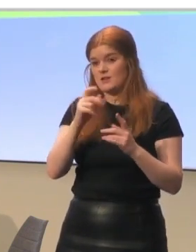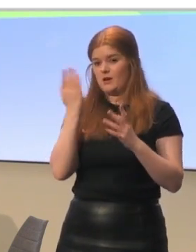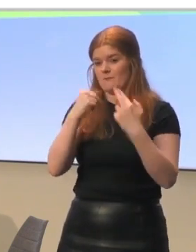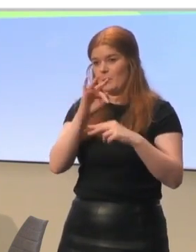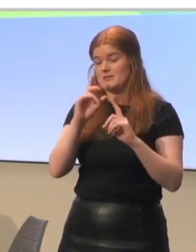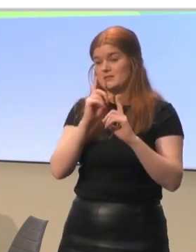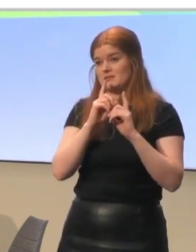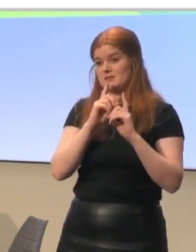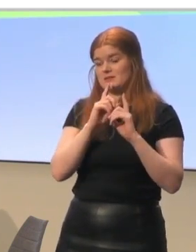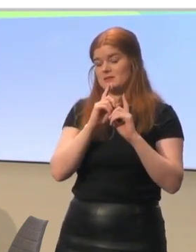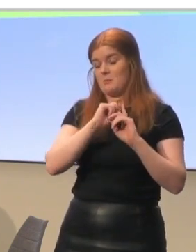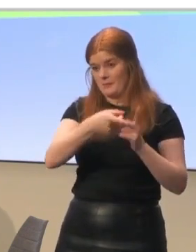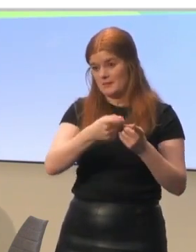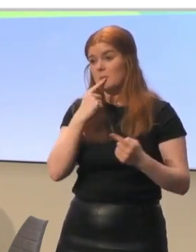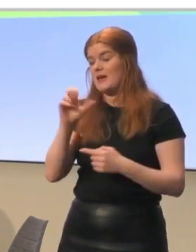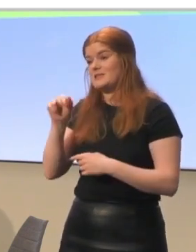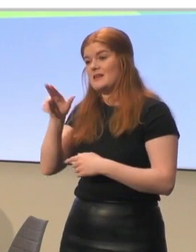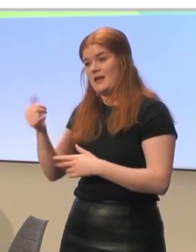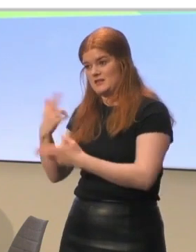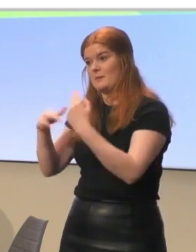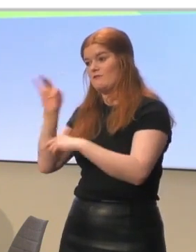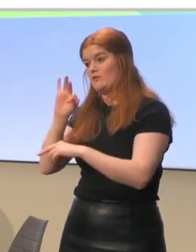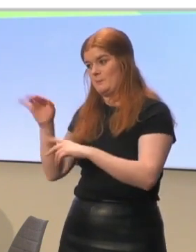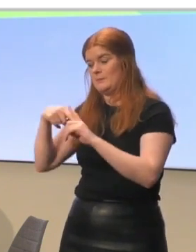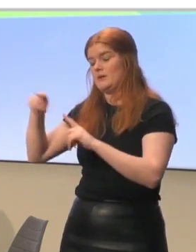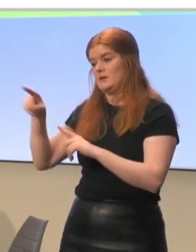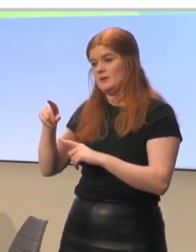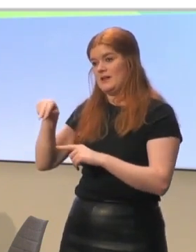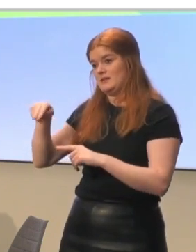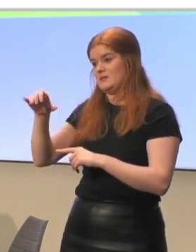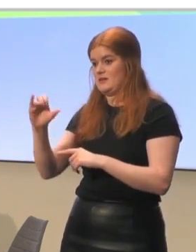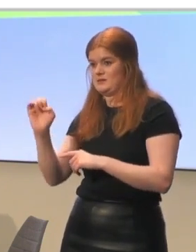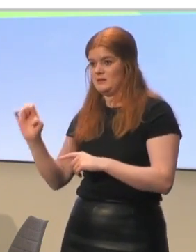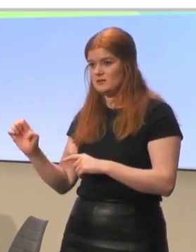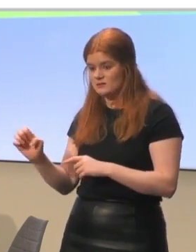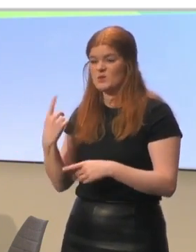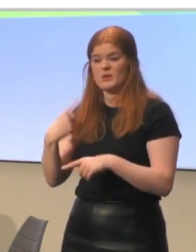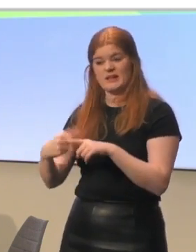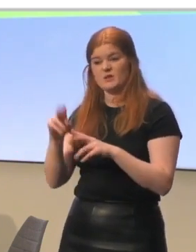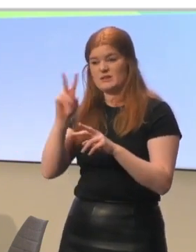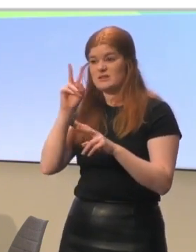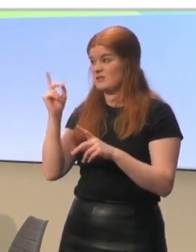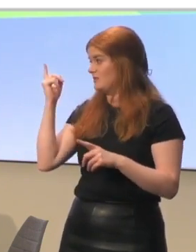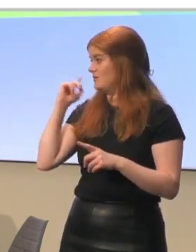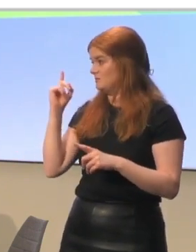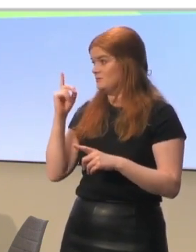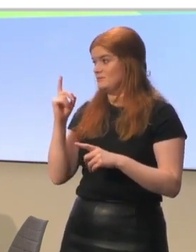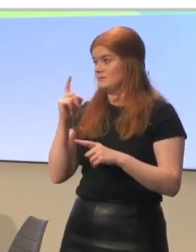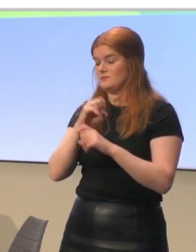the SNA, it'll be issued from the NCSE. Again, you see the kind of time. If you